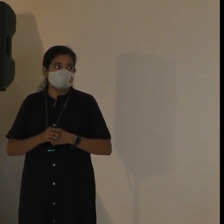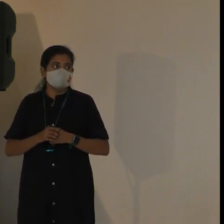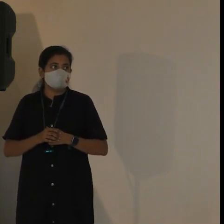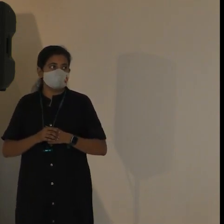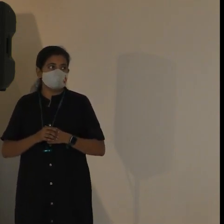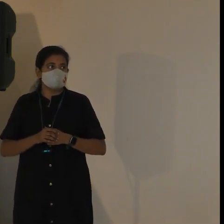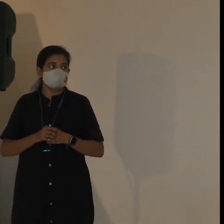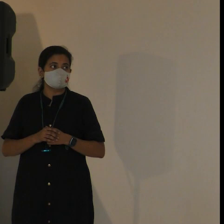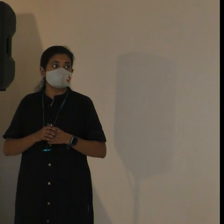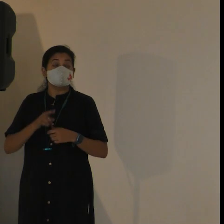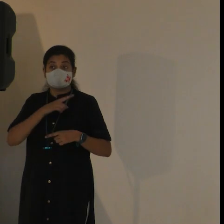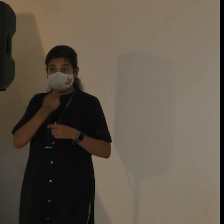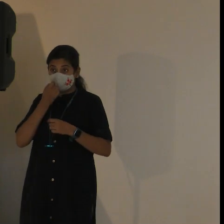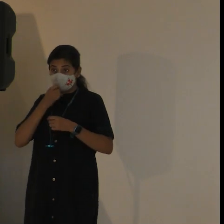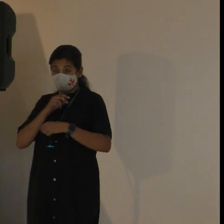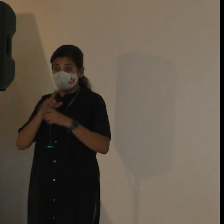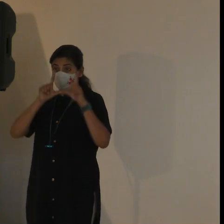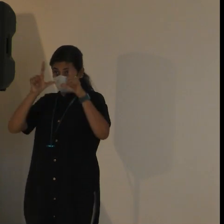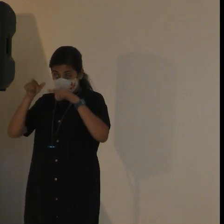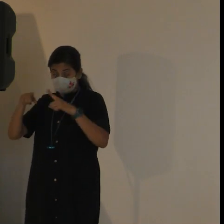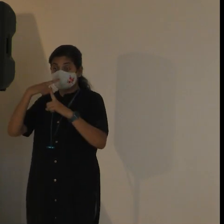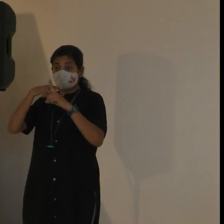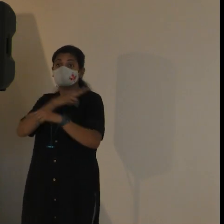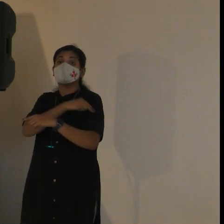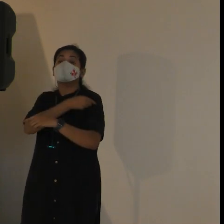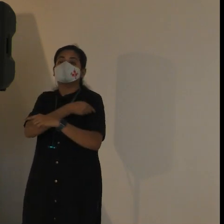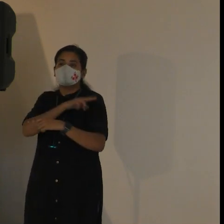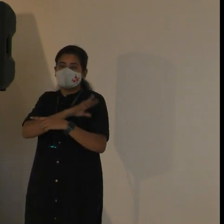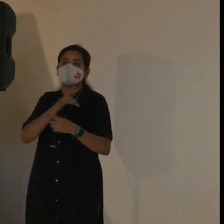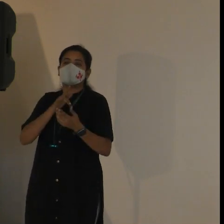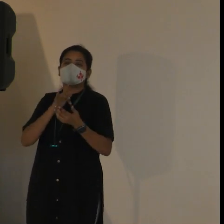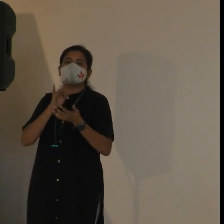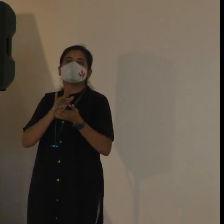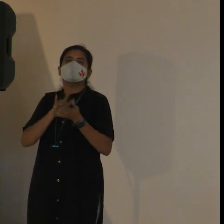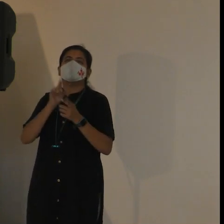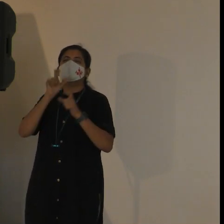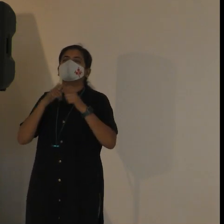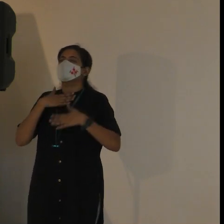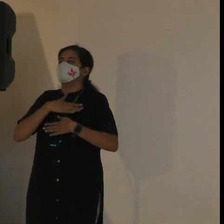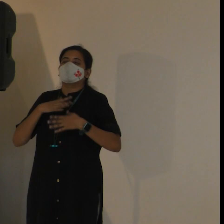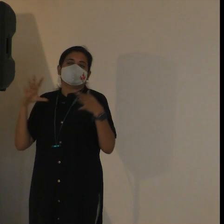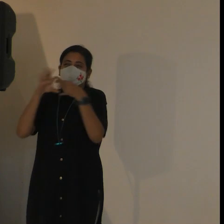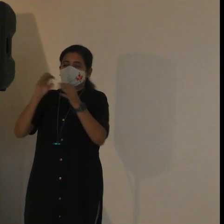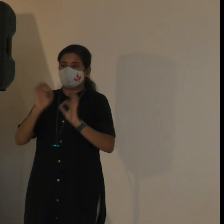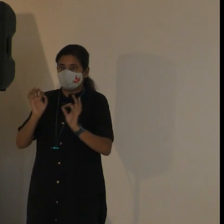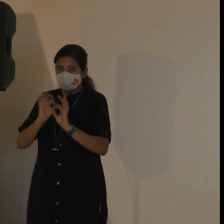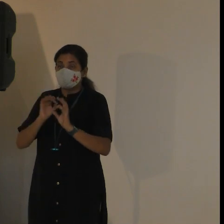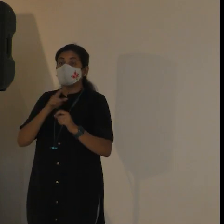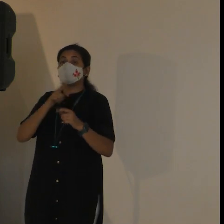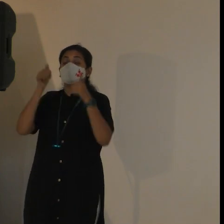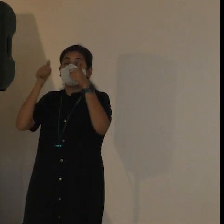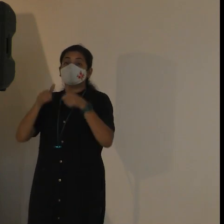So the Medicine Museum and the hospital, it's an unlikely space for entertainment. As a